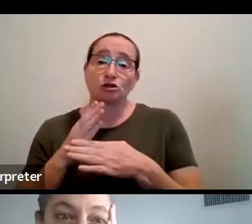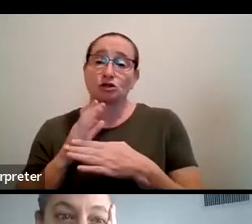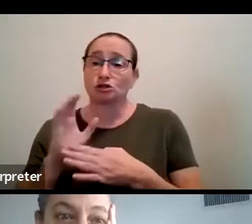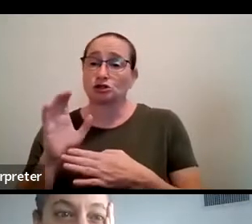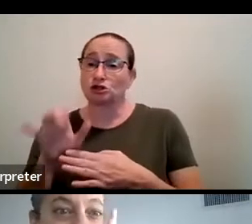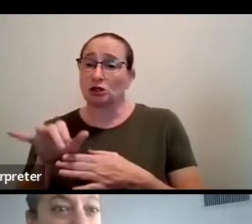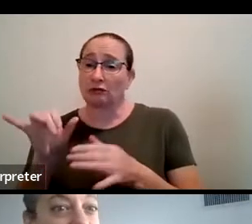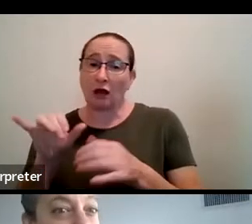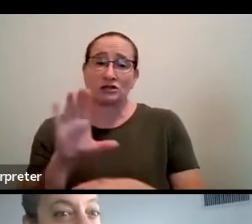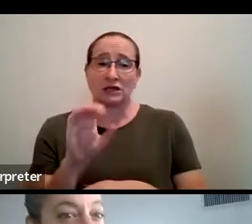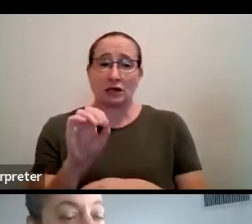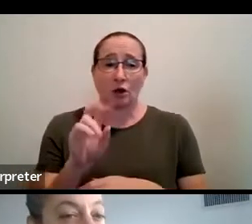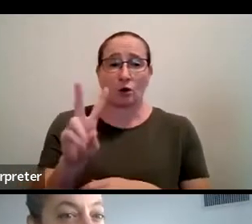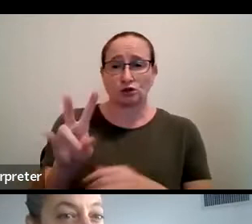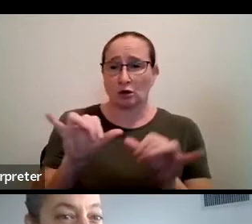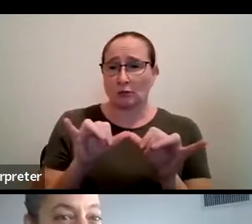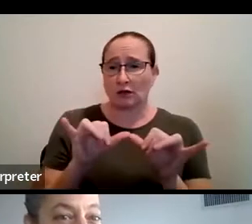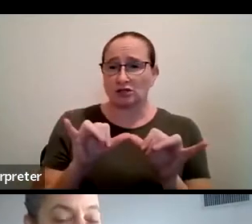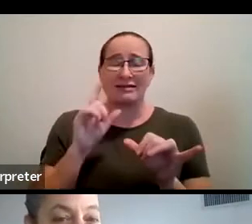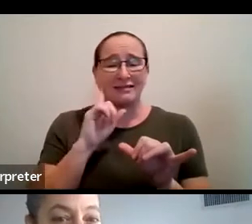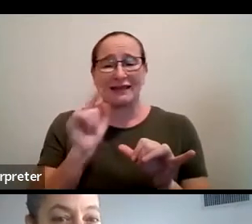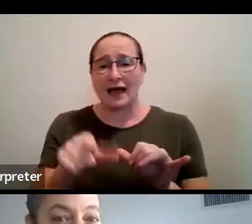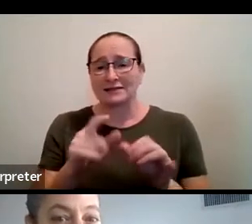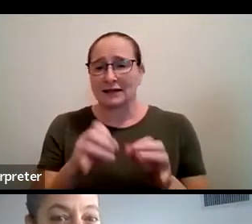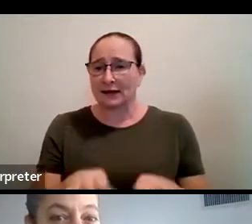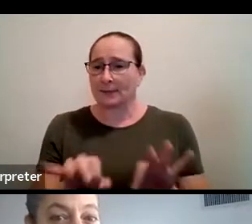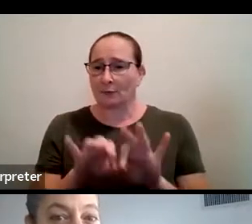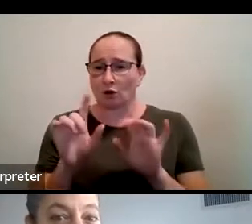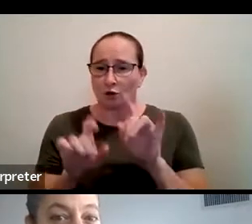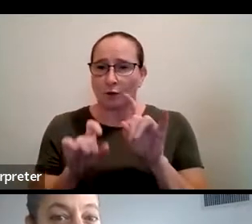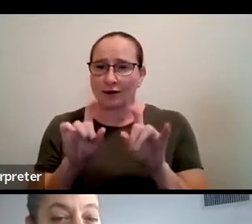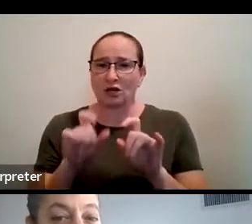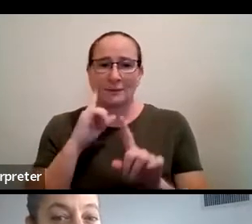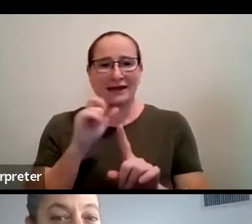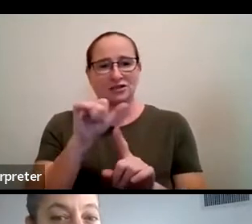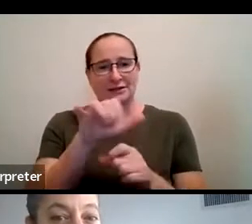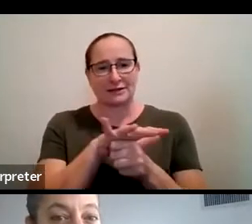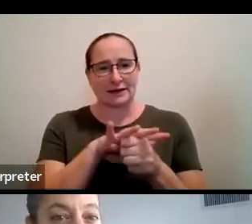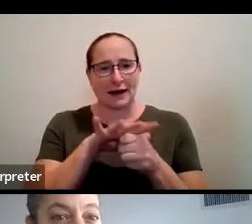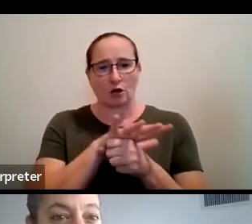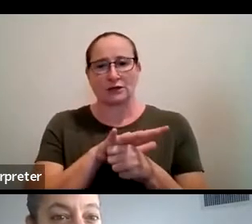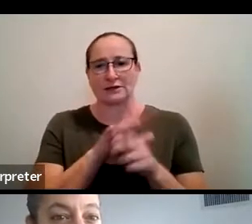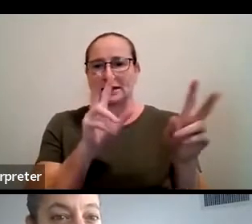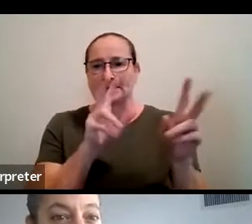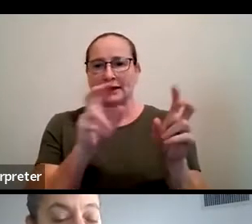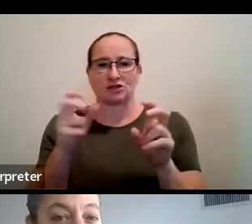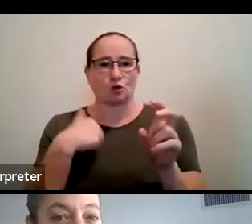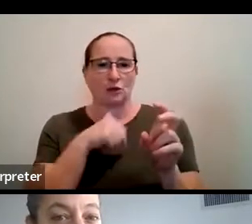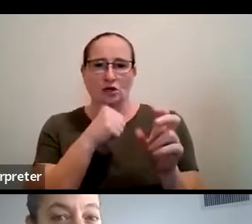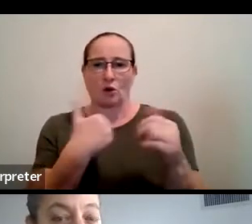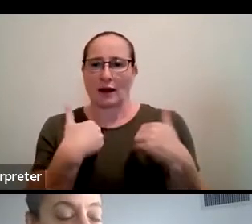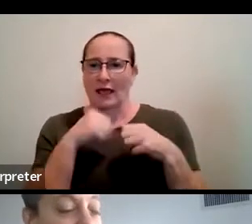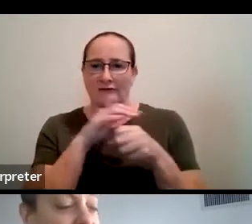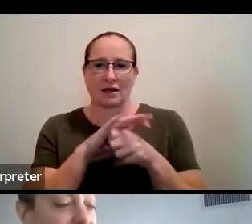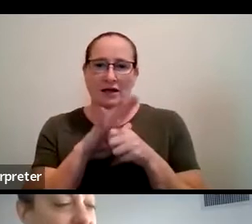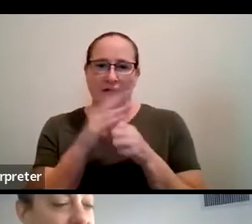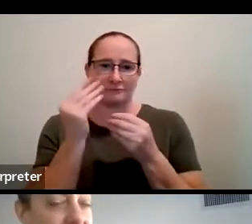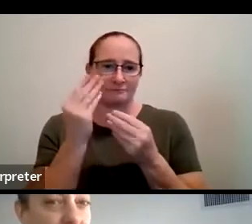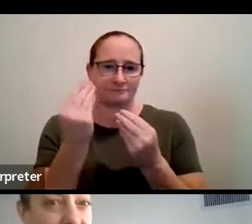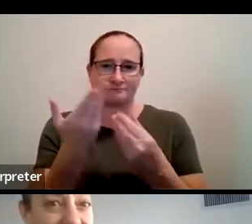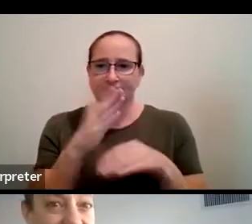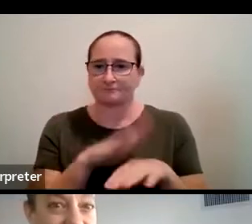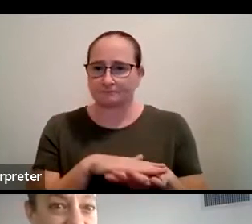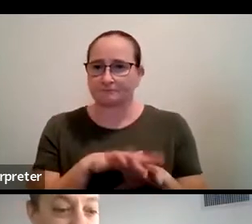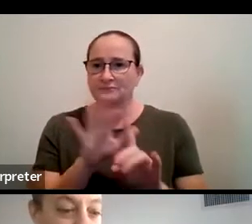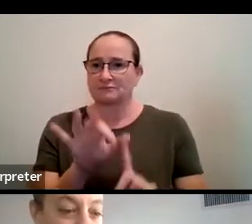CO2 measures, which I think is such an important question because these are the areas and the issues that we don't have enough data on,